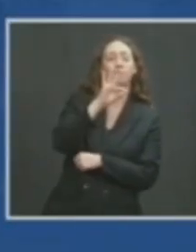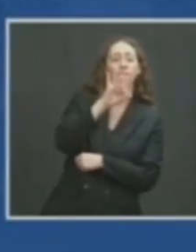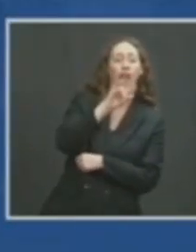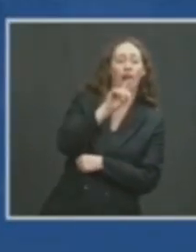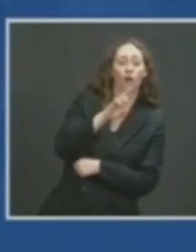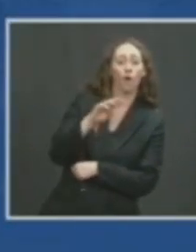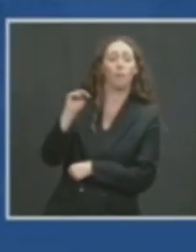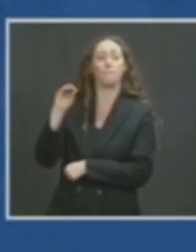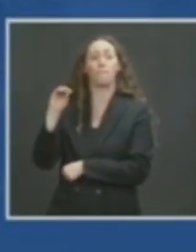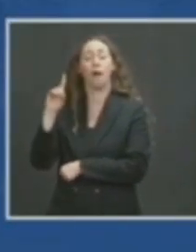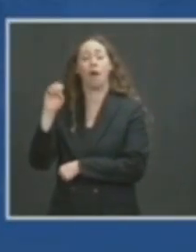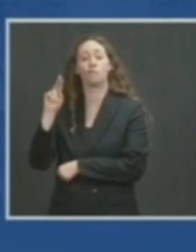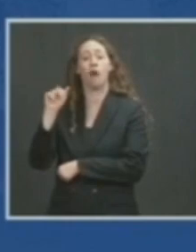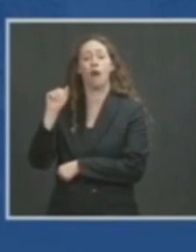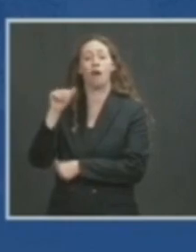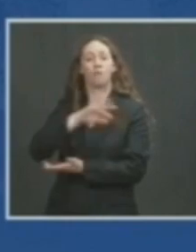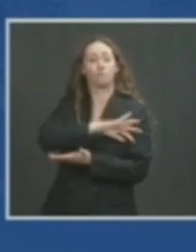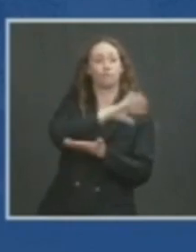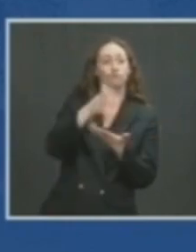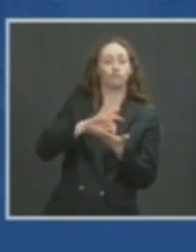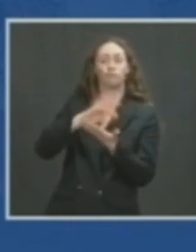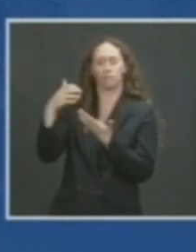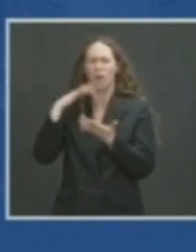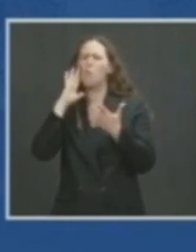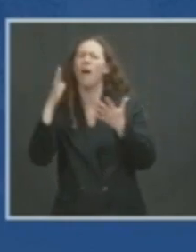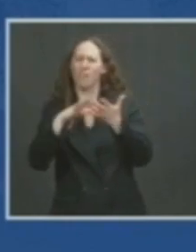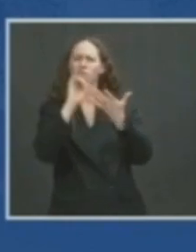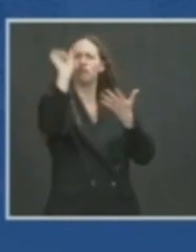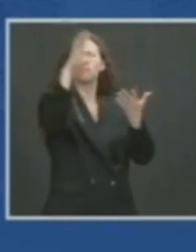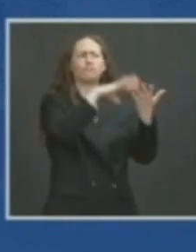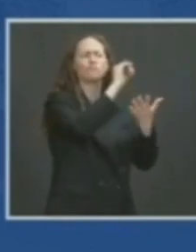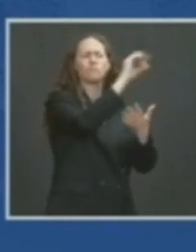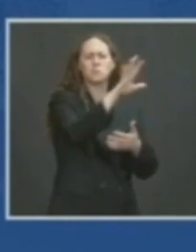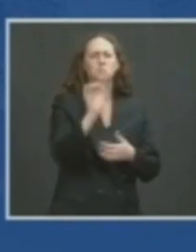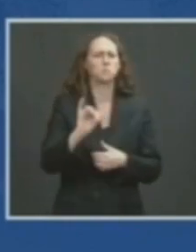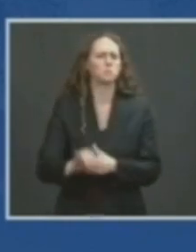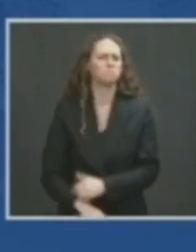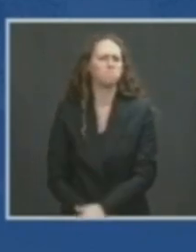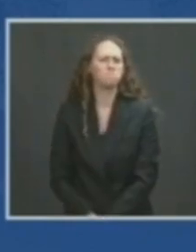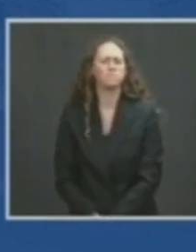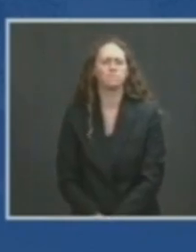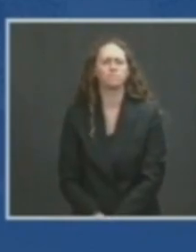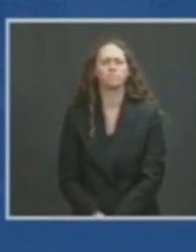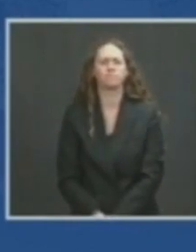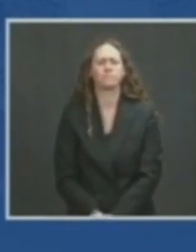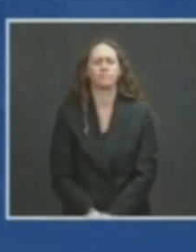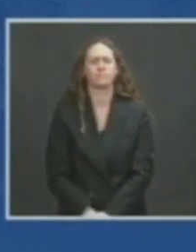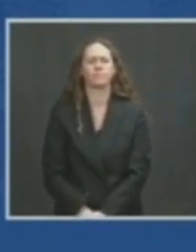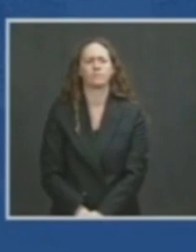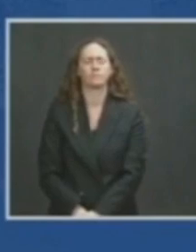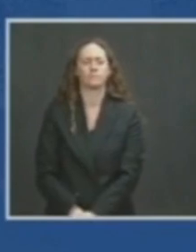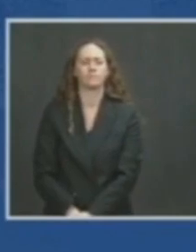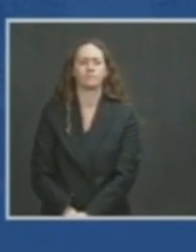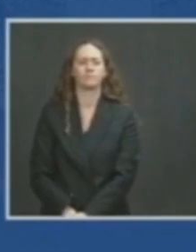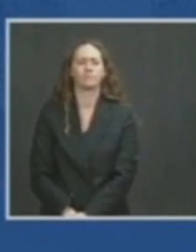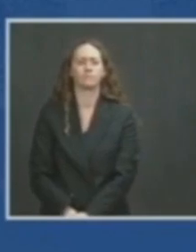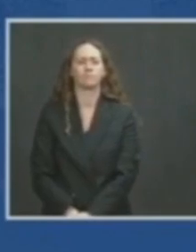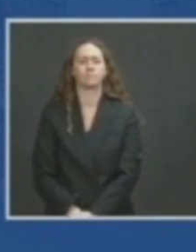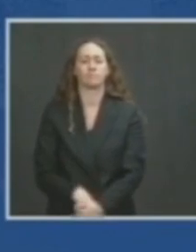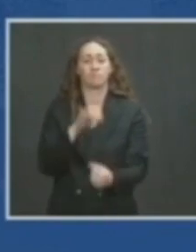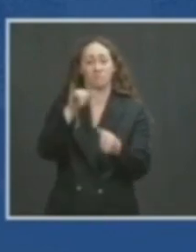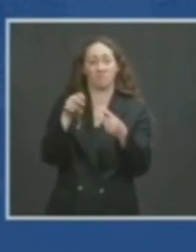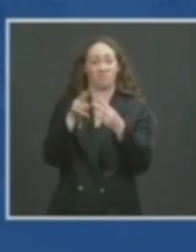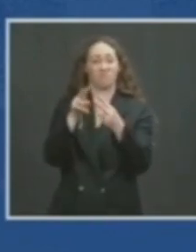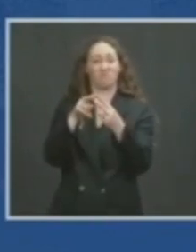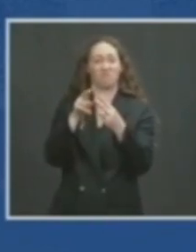Biden vowed to send 20 million doses of U.S.-approved vaccines, in addition to the 60 million doses of the AstraZeneca vaccines